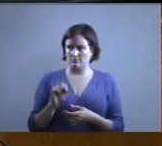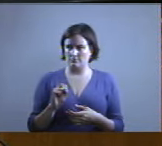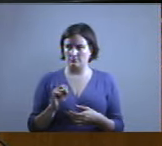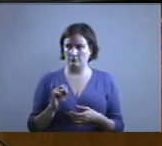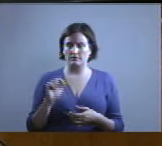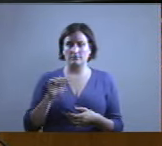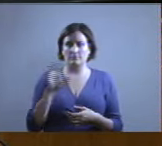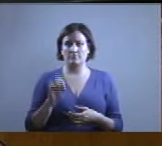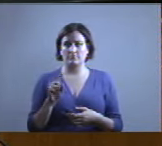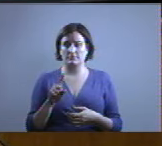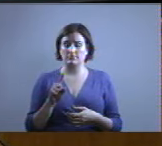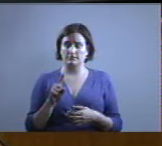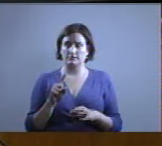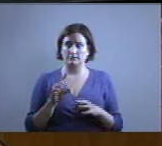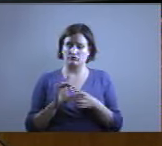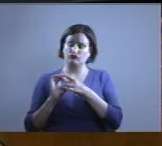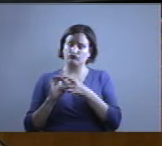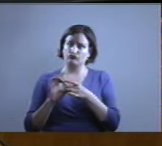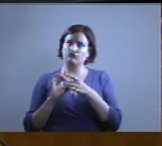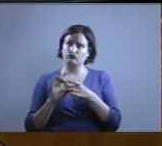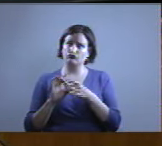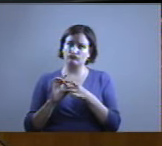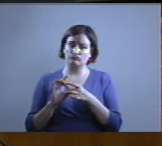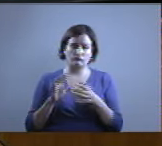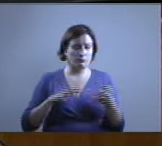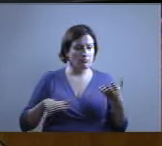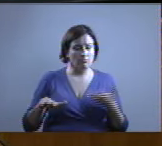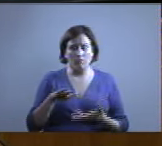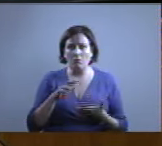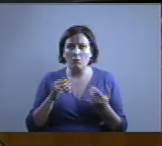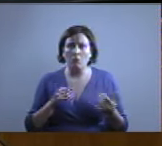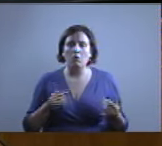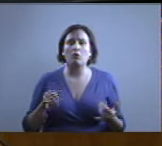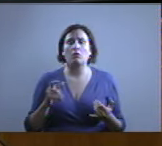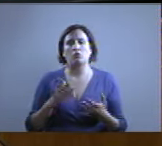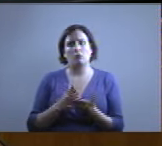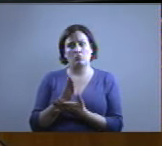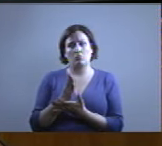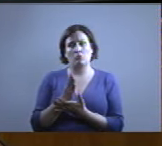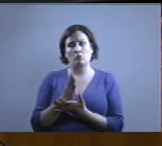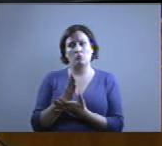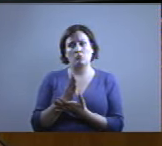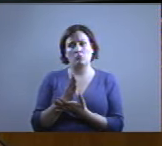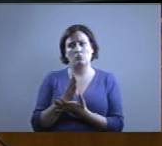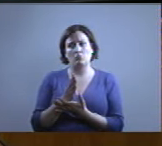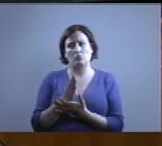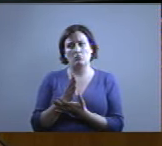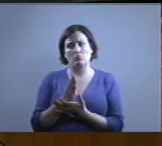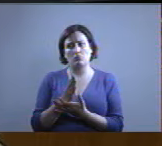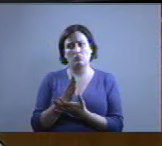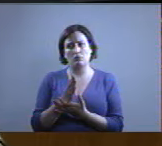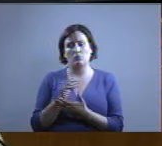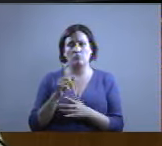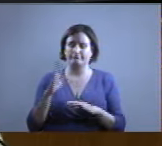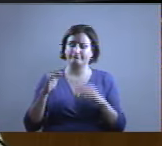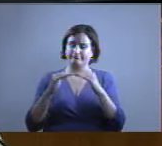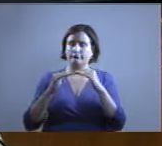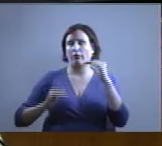has become so adversarial is the unacceptable and almost annoying levels of